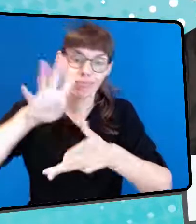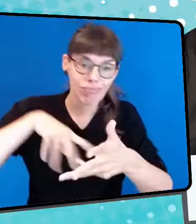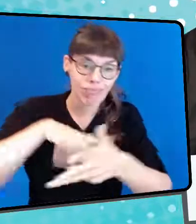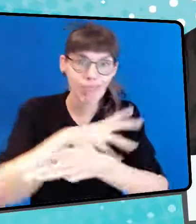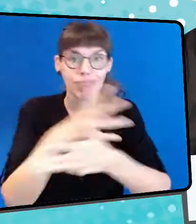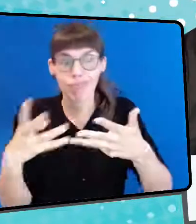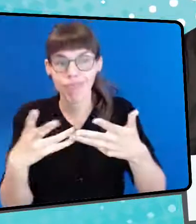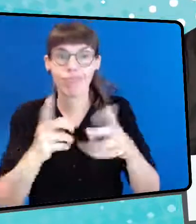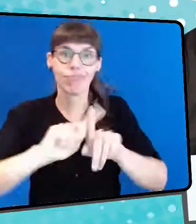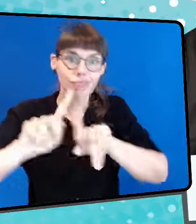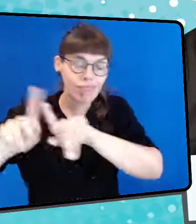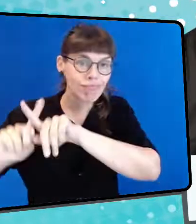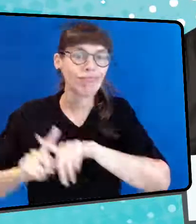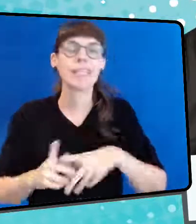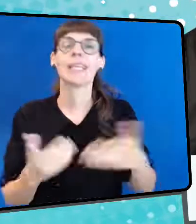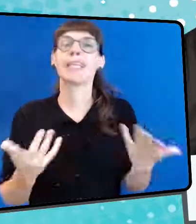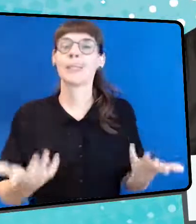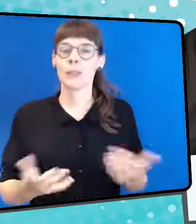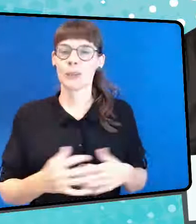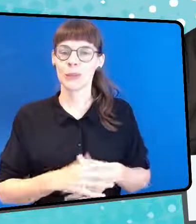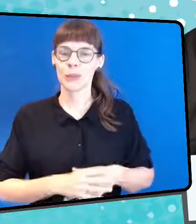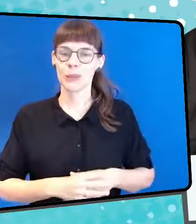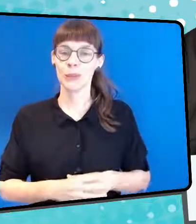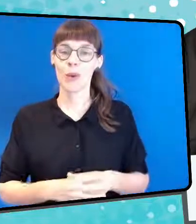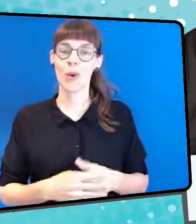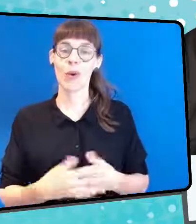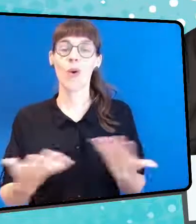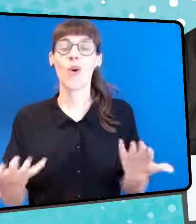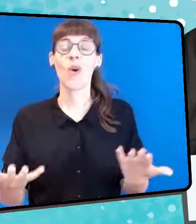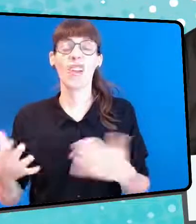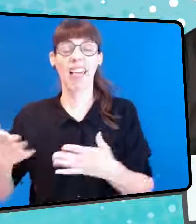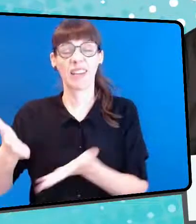of thing. So not really in the Visual Studio as much as I'd like to be.